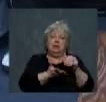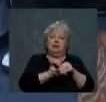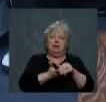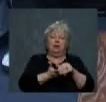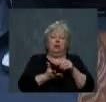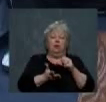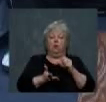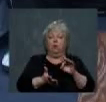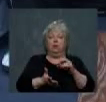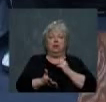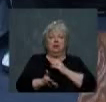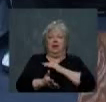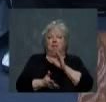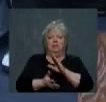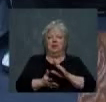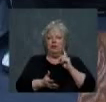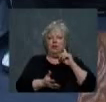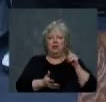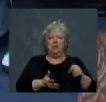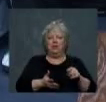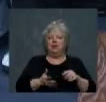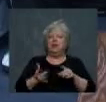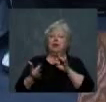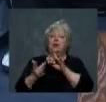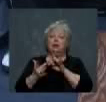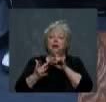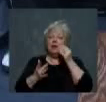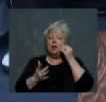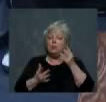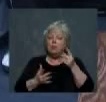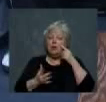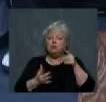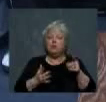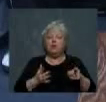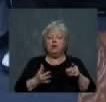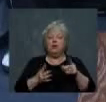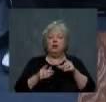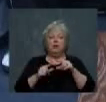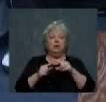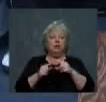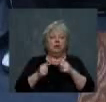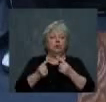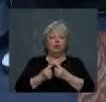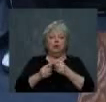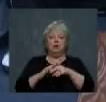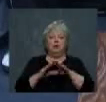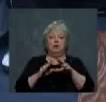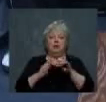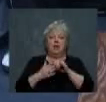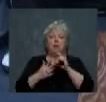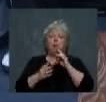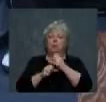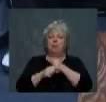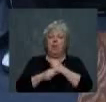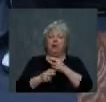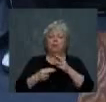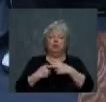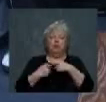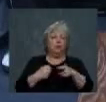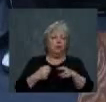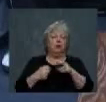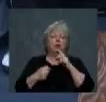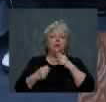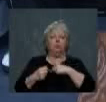ever heard of Truth and Transitions. Contact information for these individuals at these organizations who will be making these referrals is